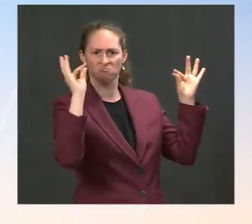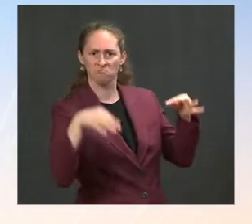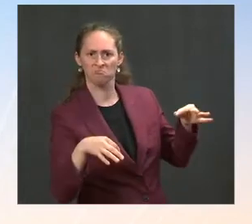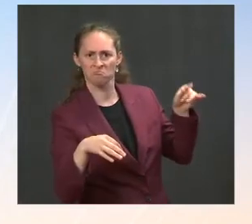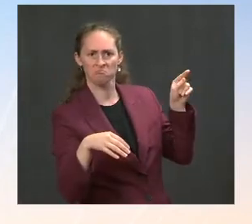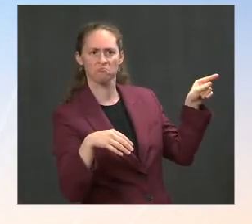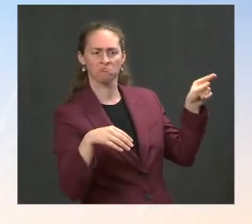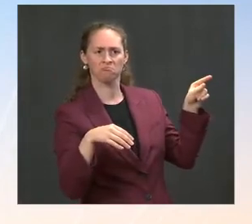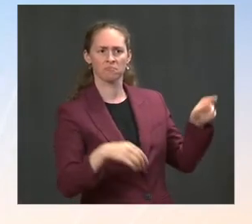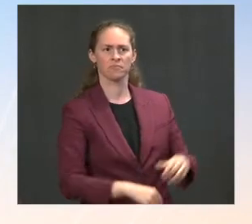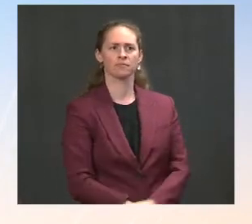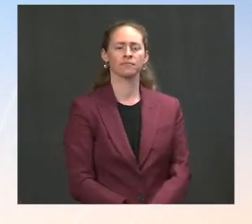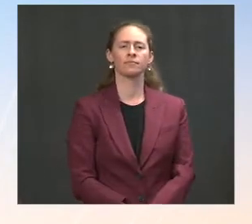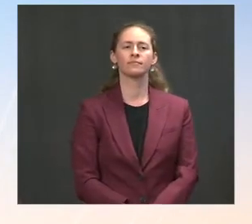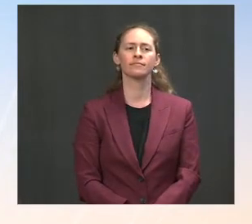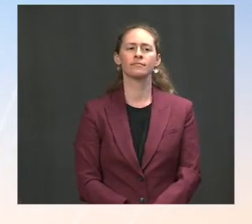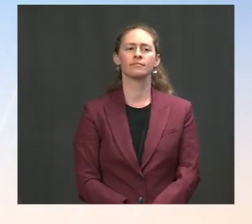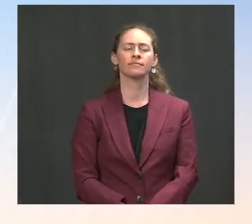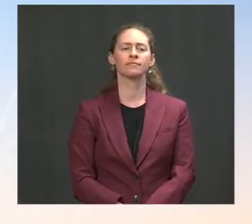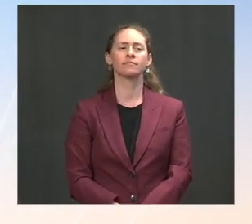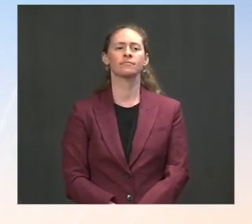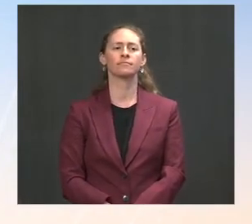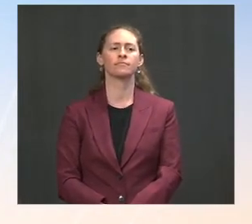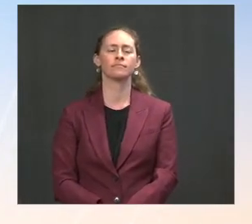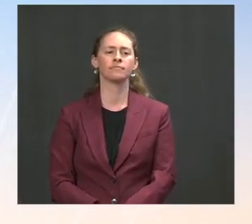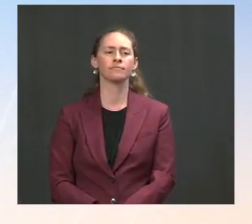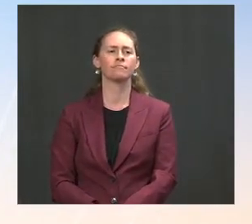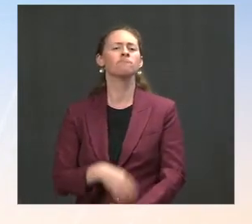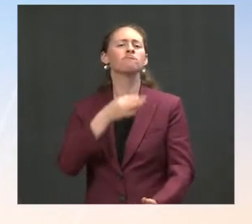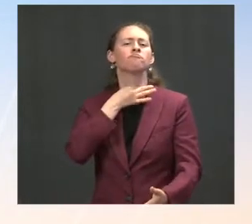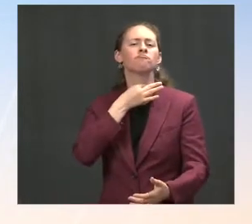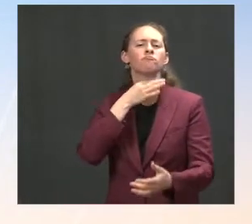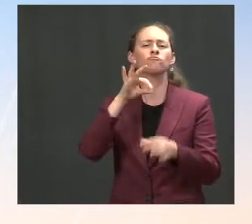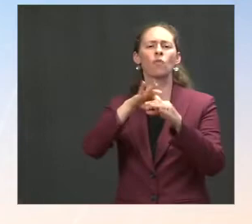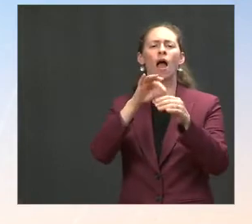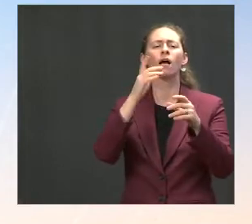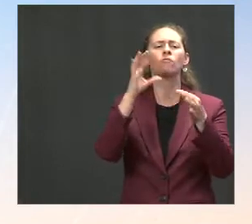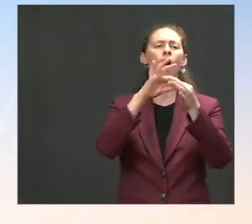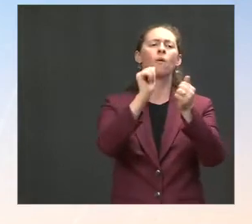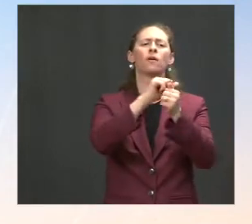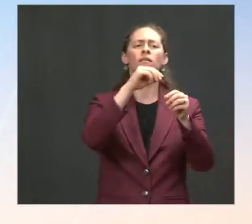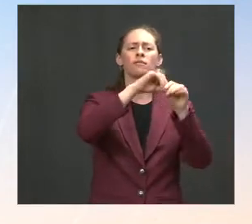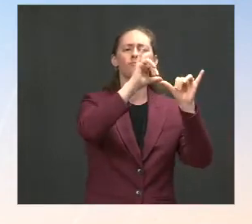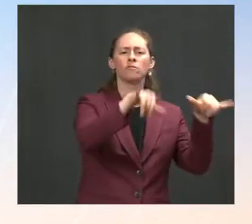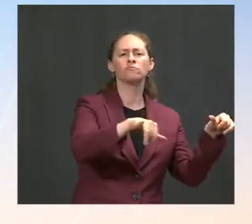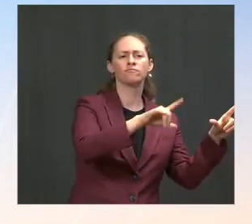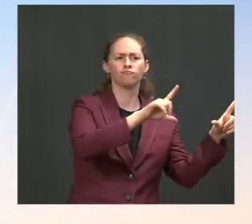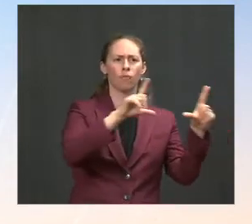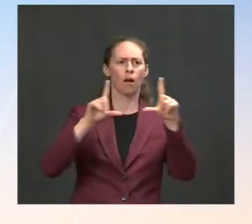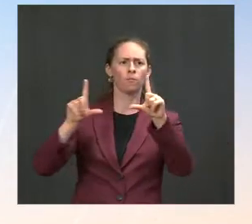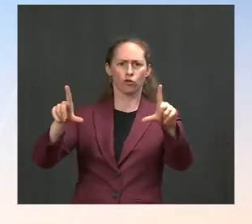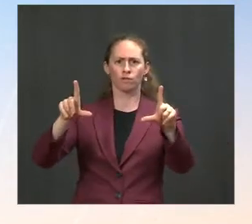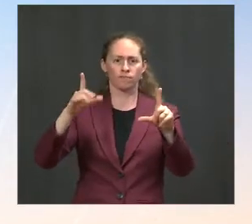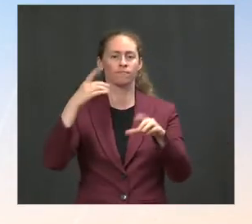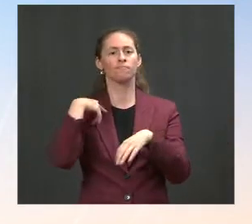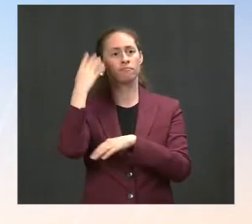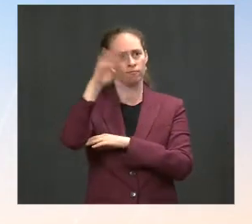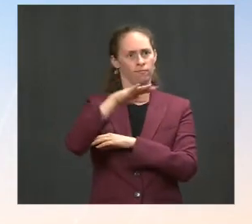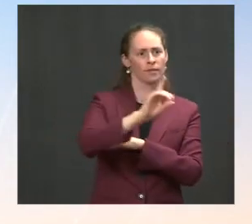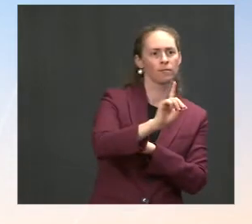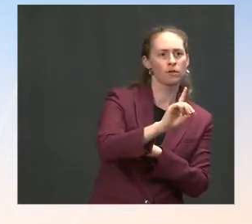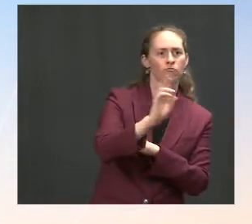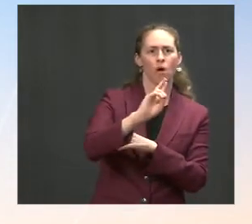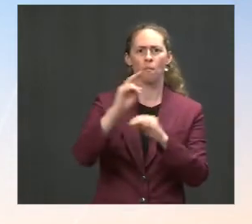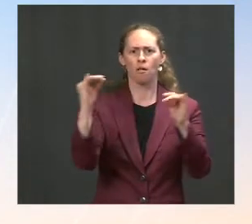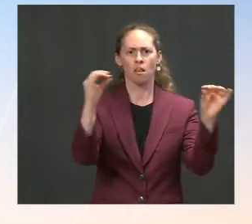just one more on the bipartisan infrastructure framework. Is the White House getting involved in this dispute between Democrats and Republicans over transit funding? And are